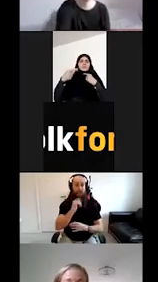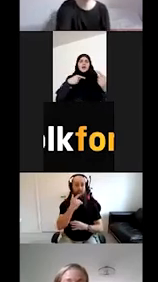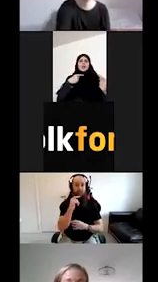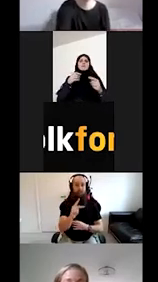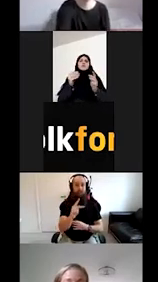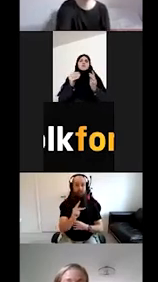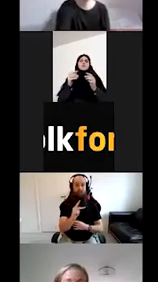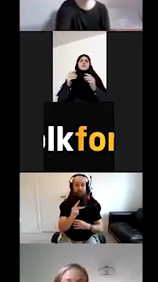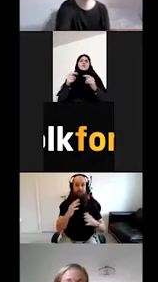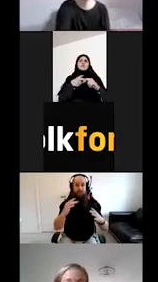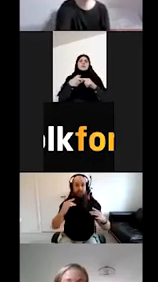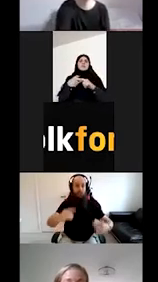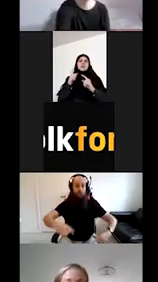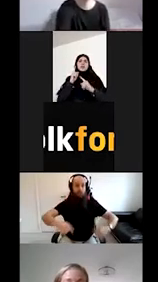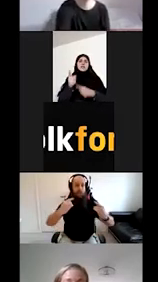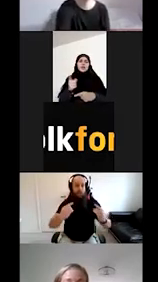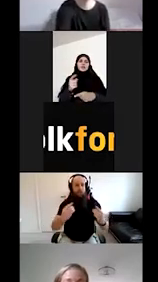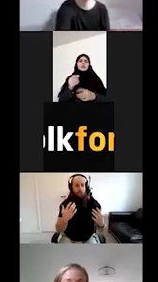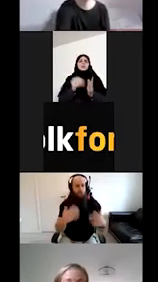and in this situation